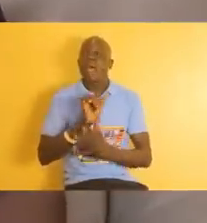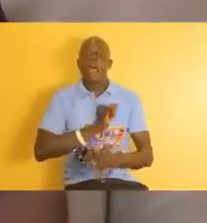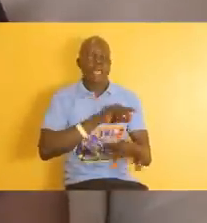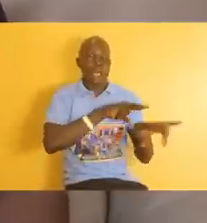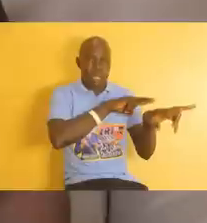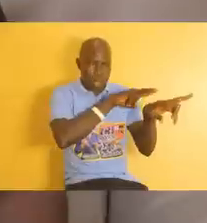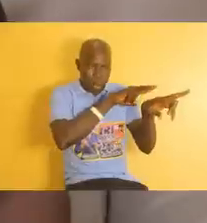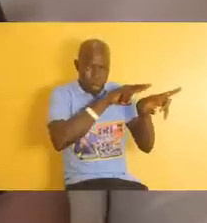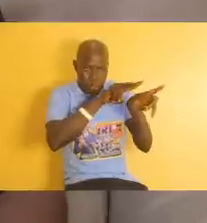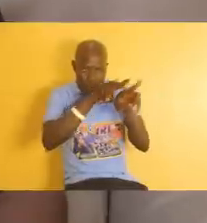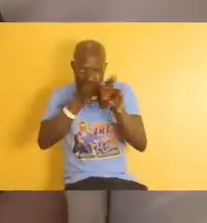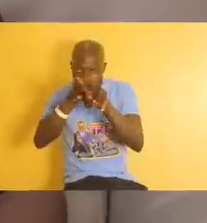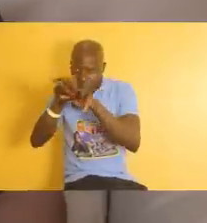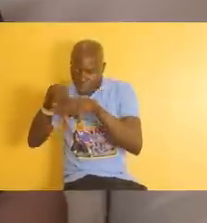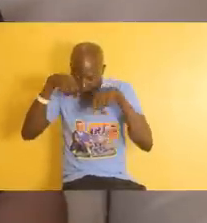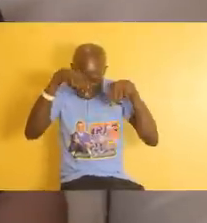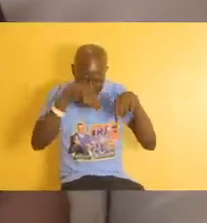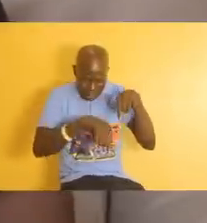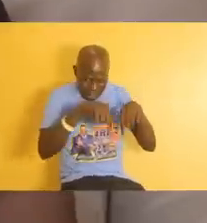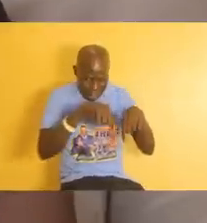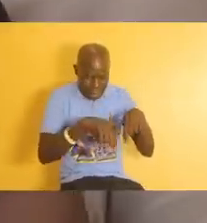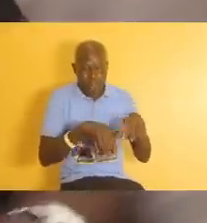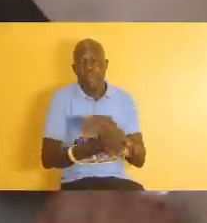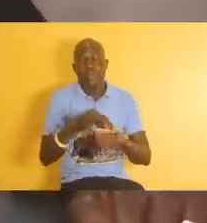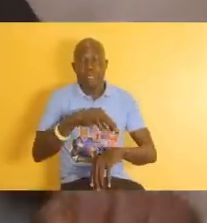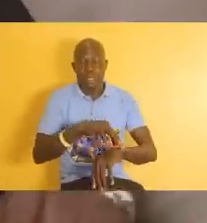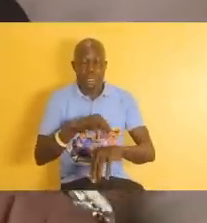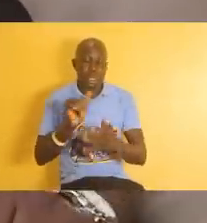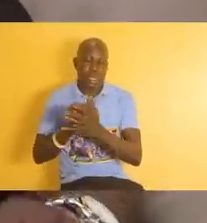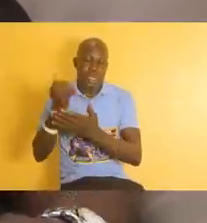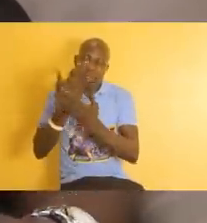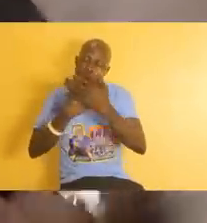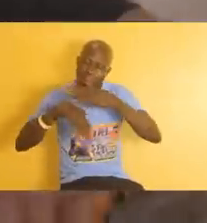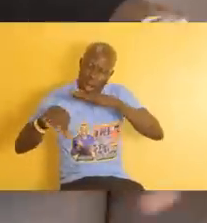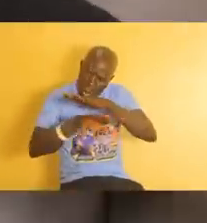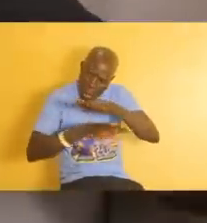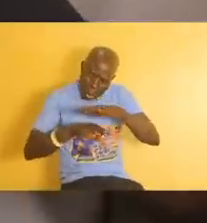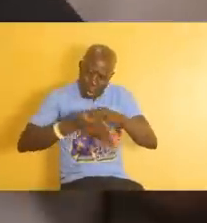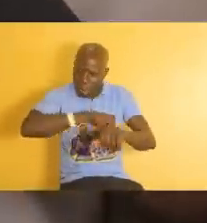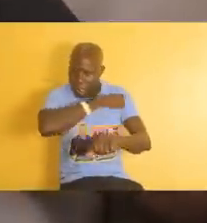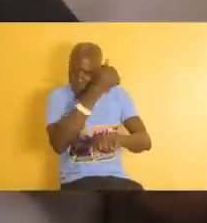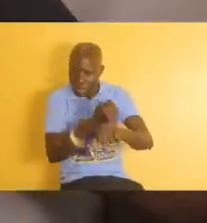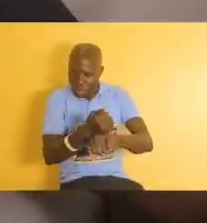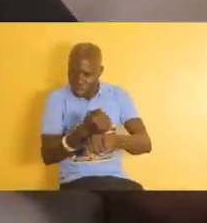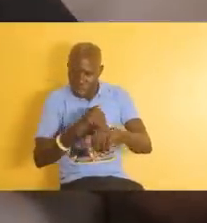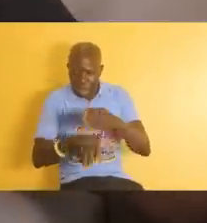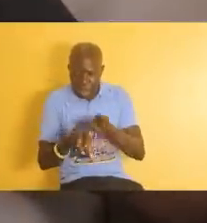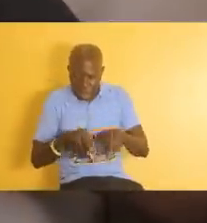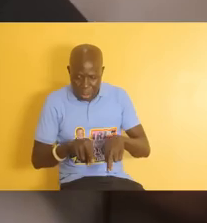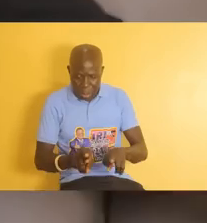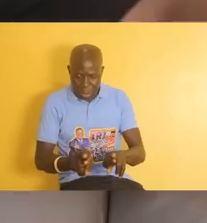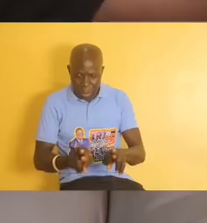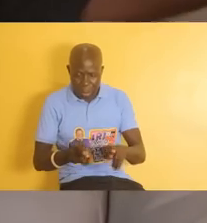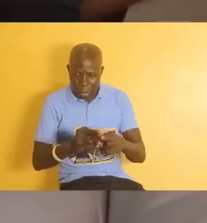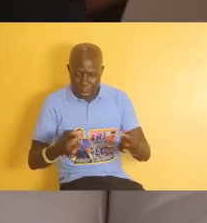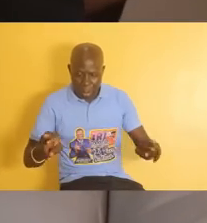wo ninu isale ile I look at its depths of the heads labe okuta ati apata bi isale odo under the sun the